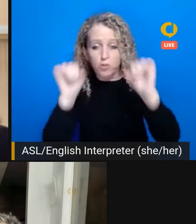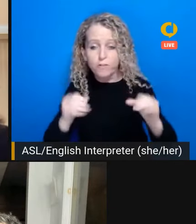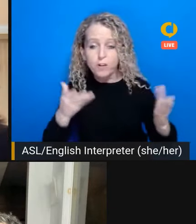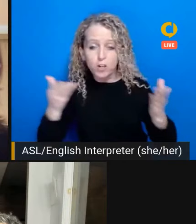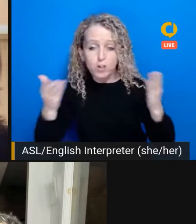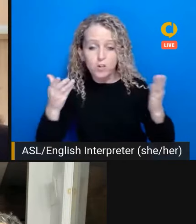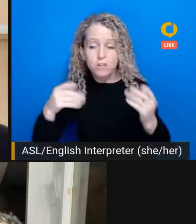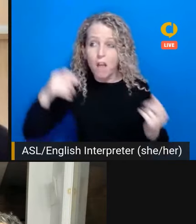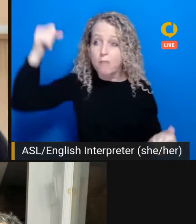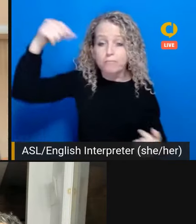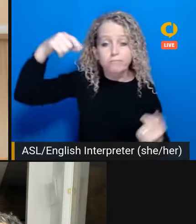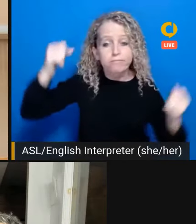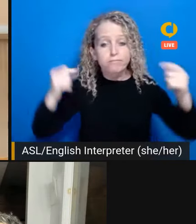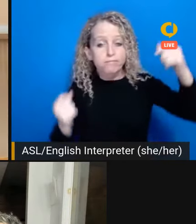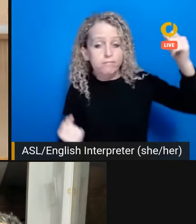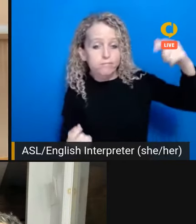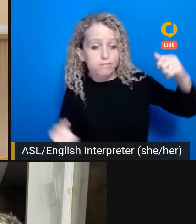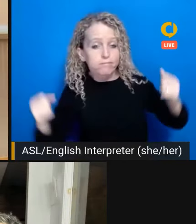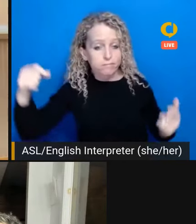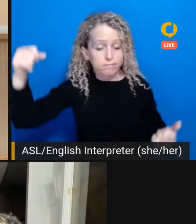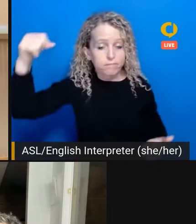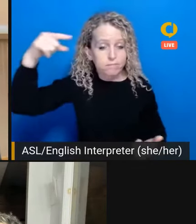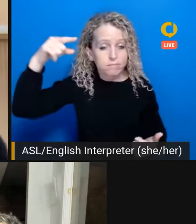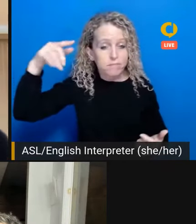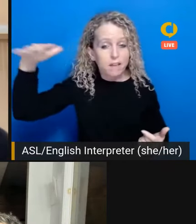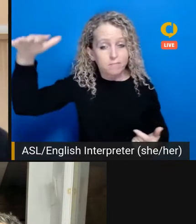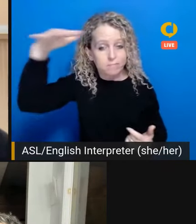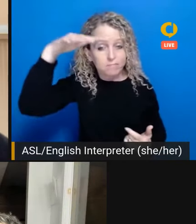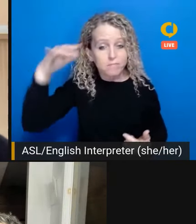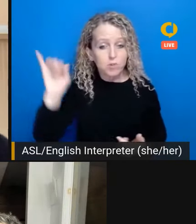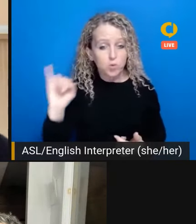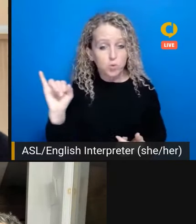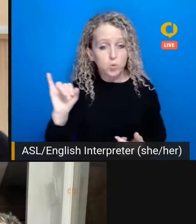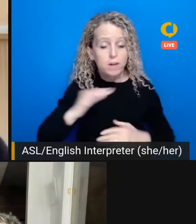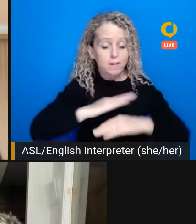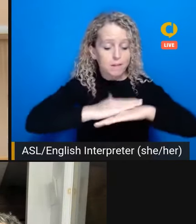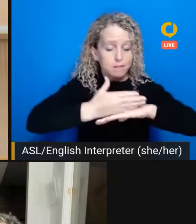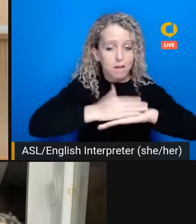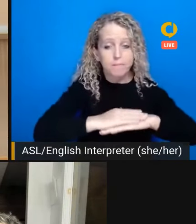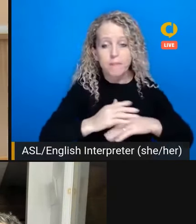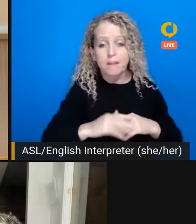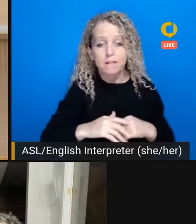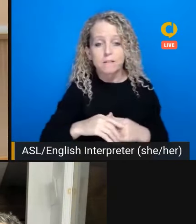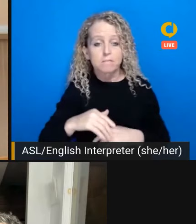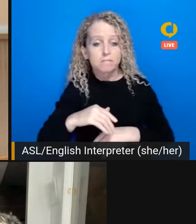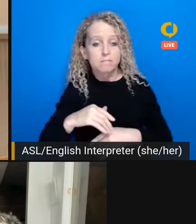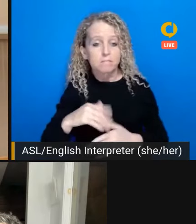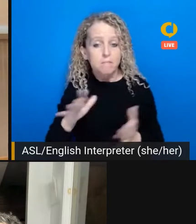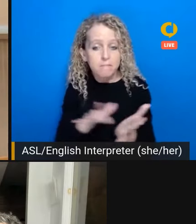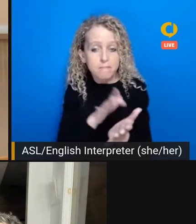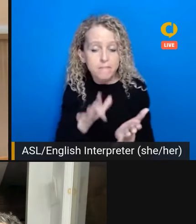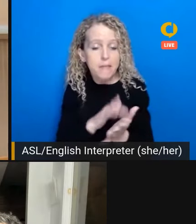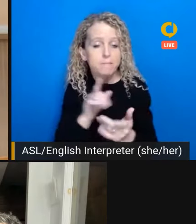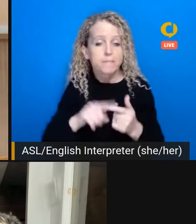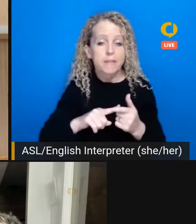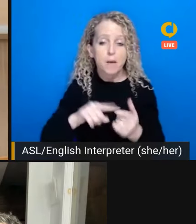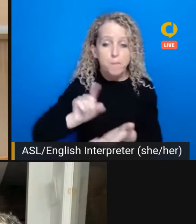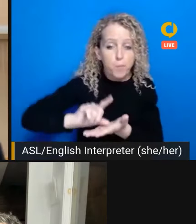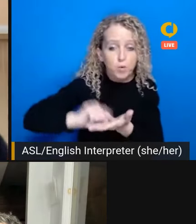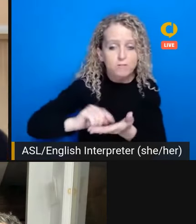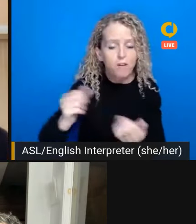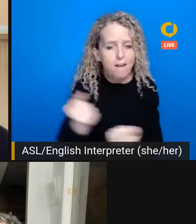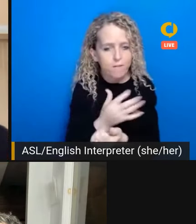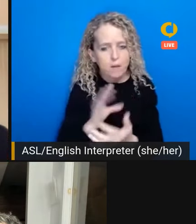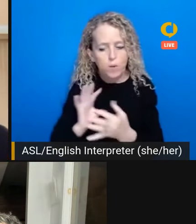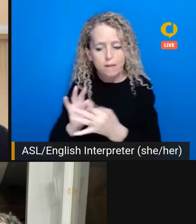our server rooms, all the desktops and laptops and printers that we connect with cables. All of this